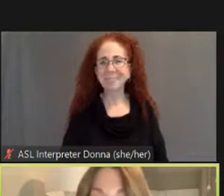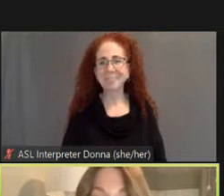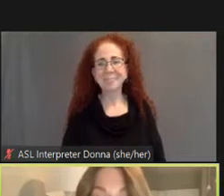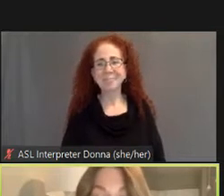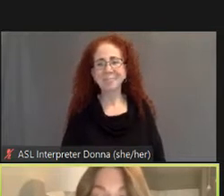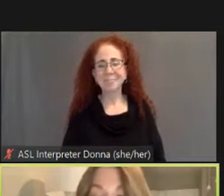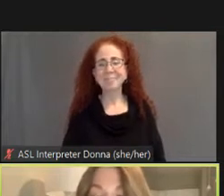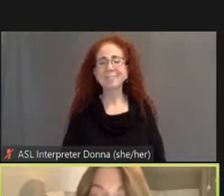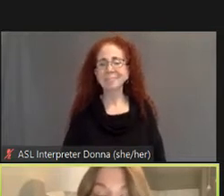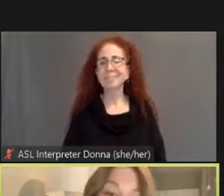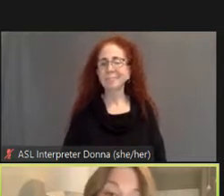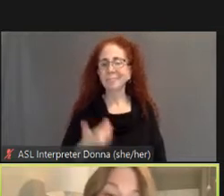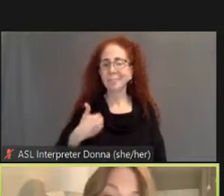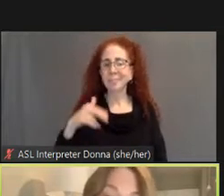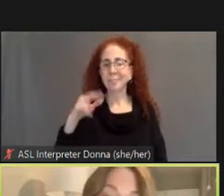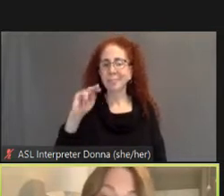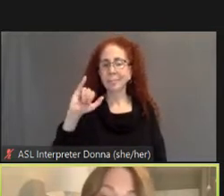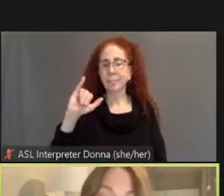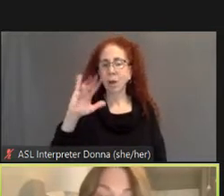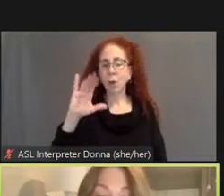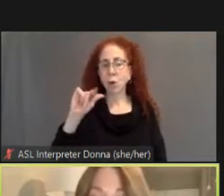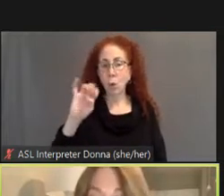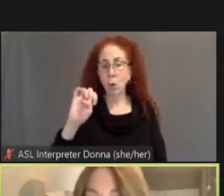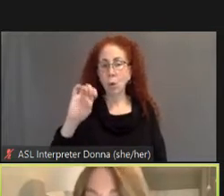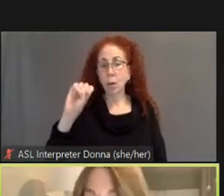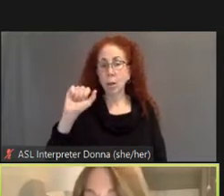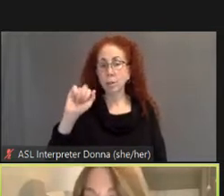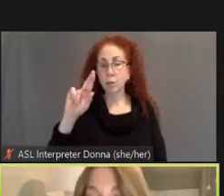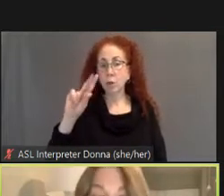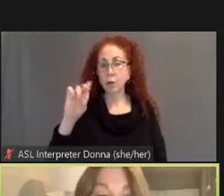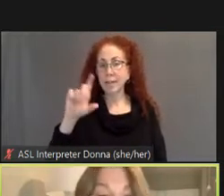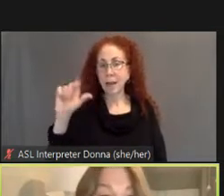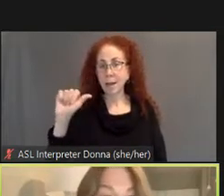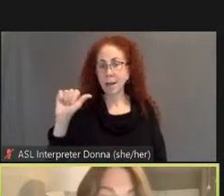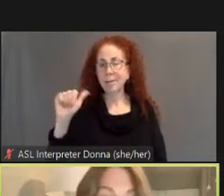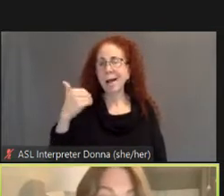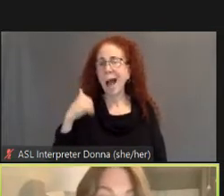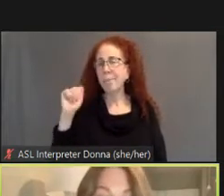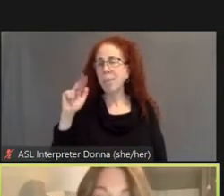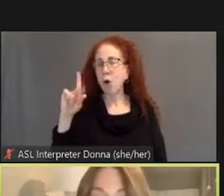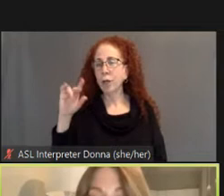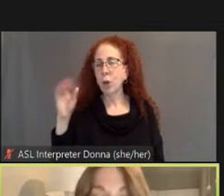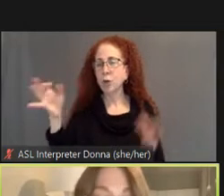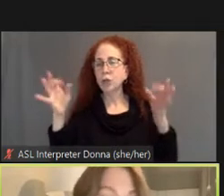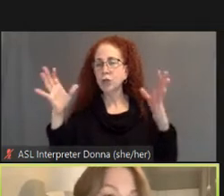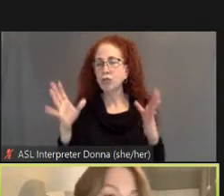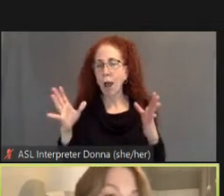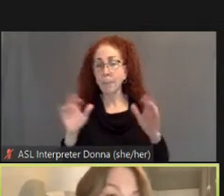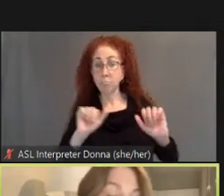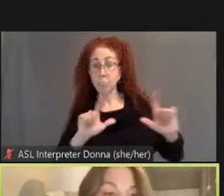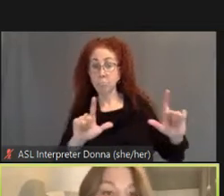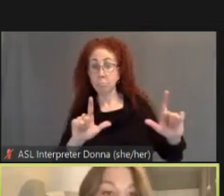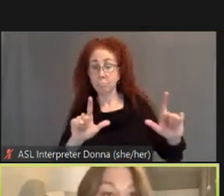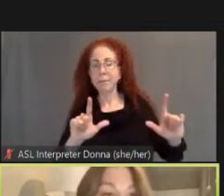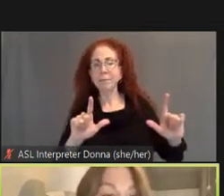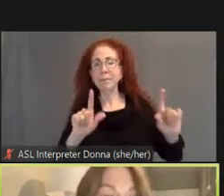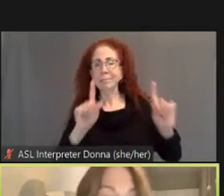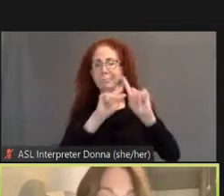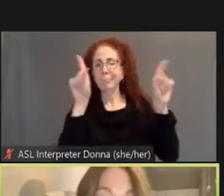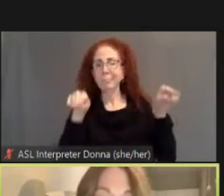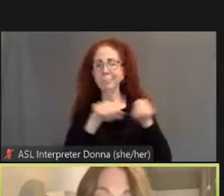As Charlie said, my name is Nicole Sardella, and I am an audio describer. My first slide here is a title slide.